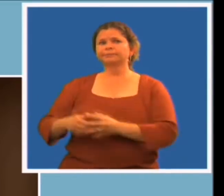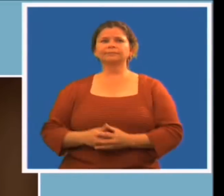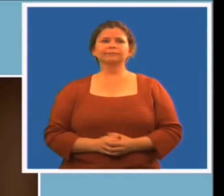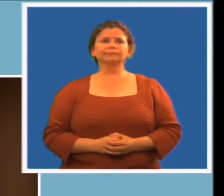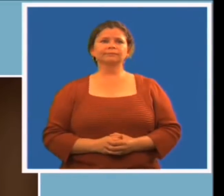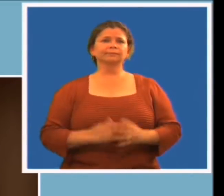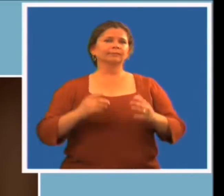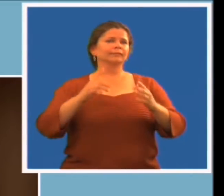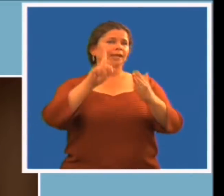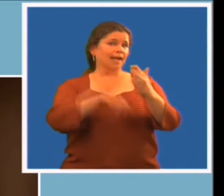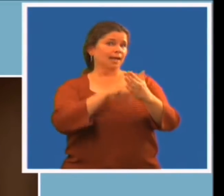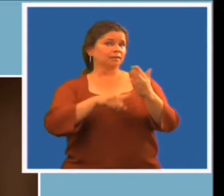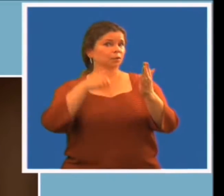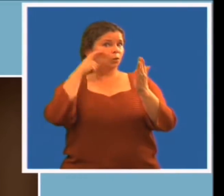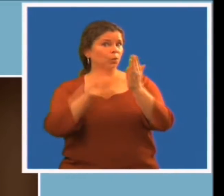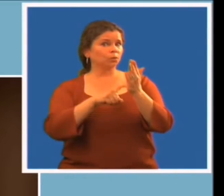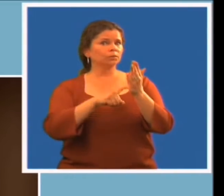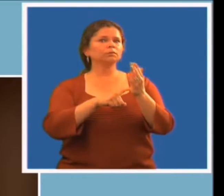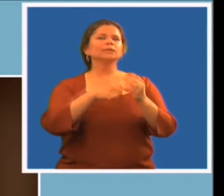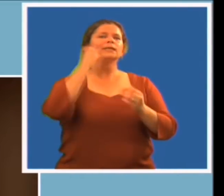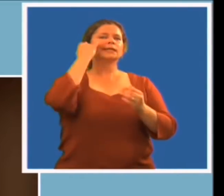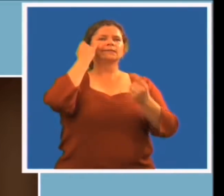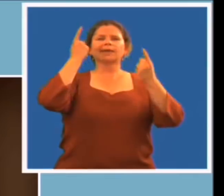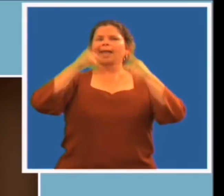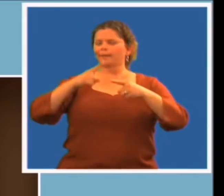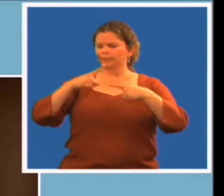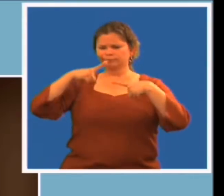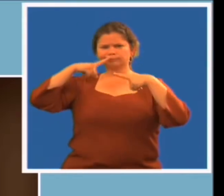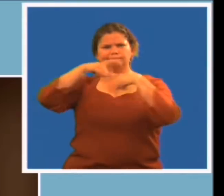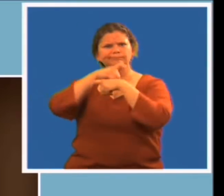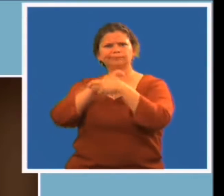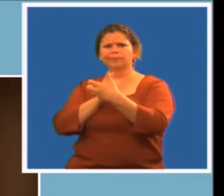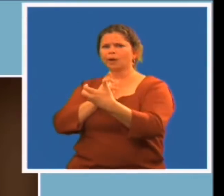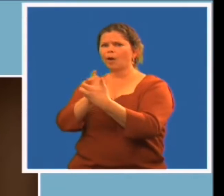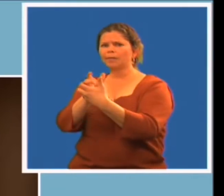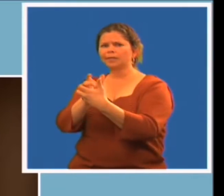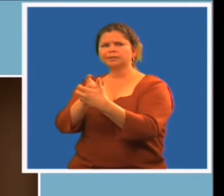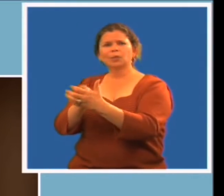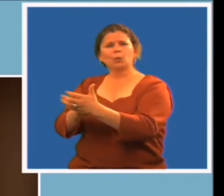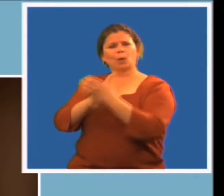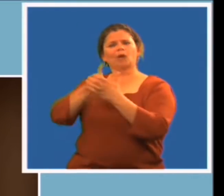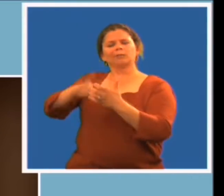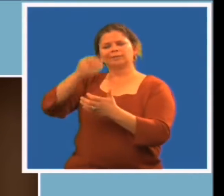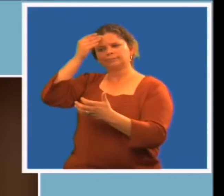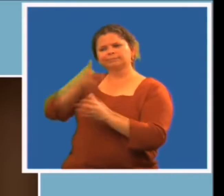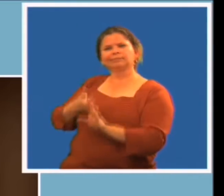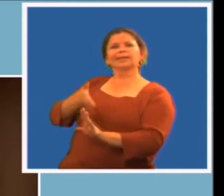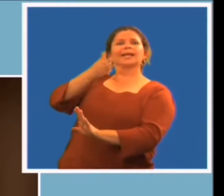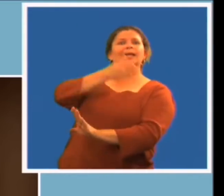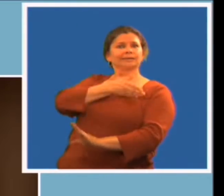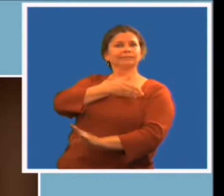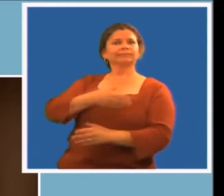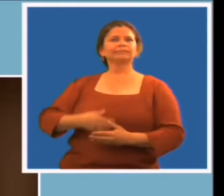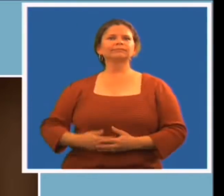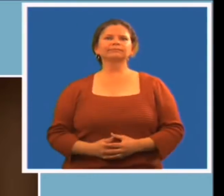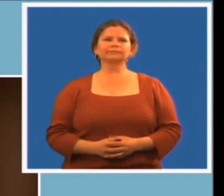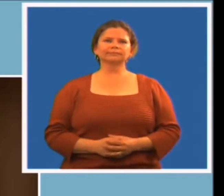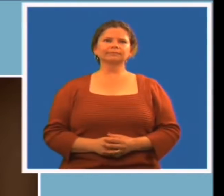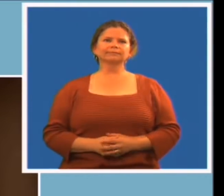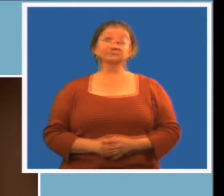formats, cancellation notice, requesting advance notice in the event of complex accommodations required.